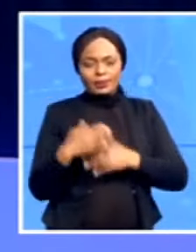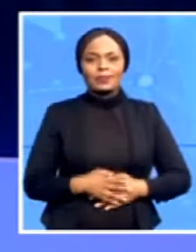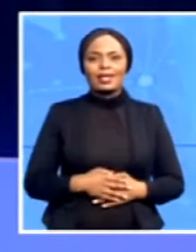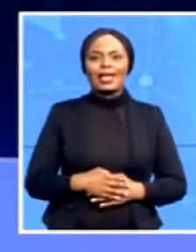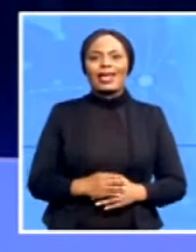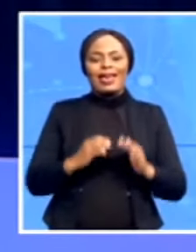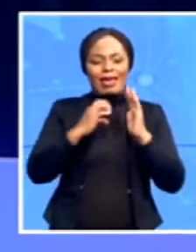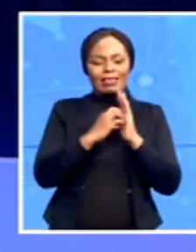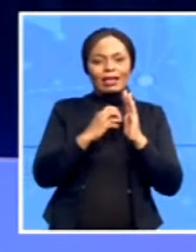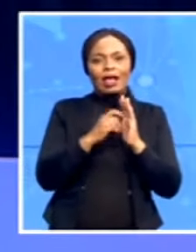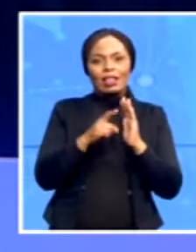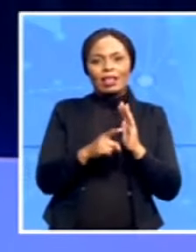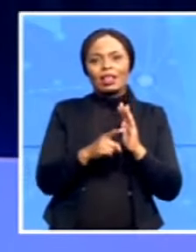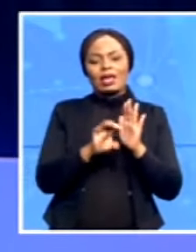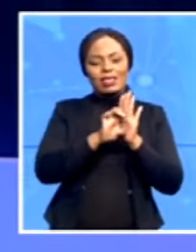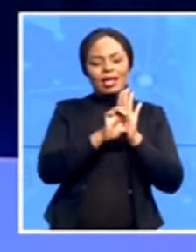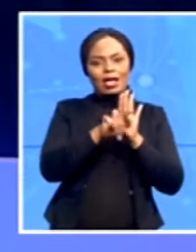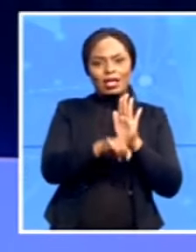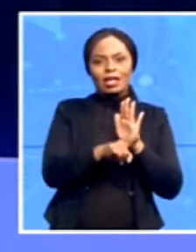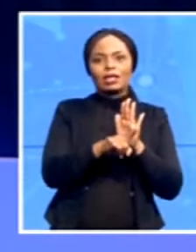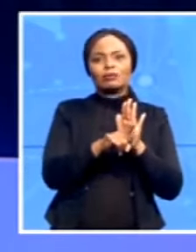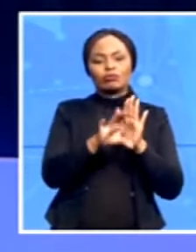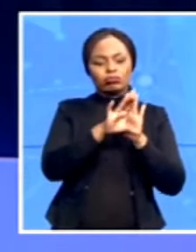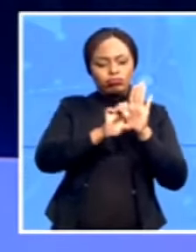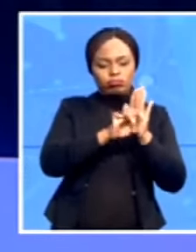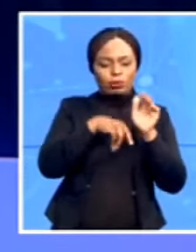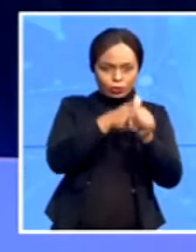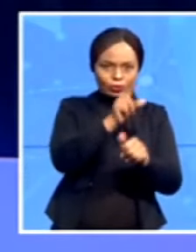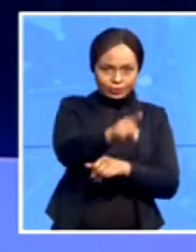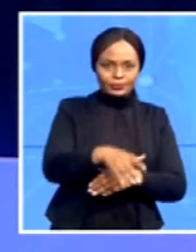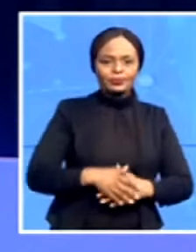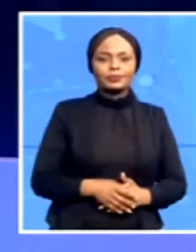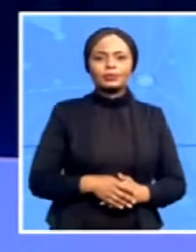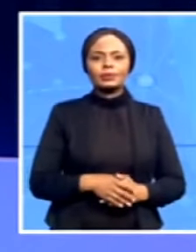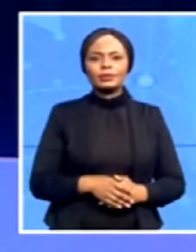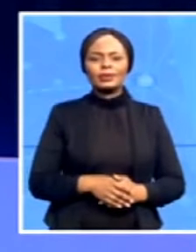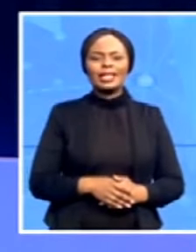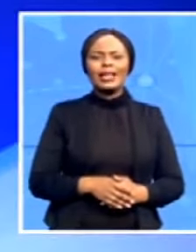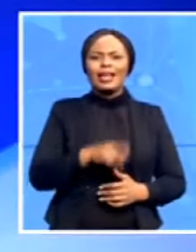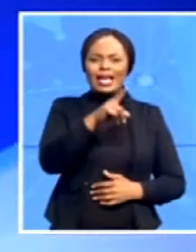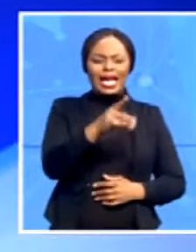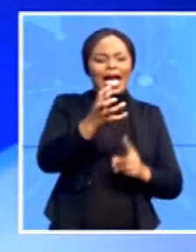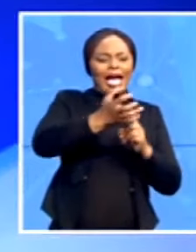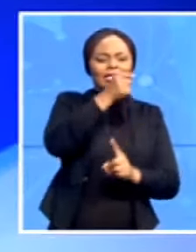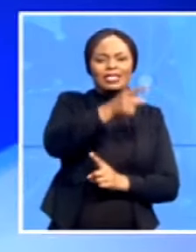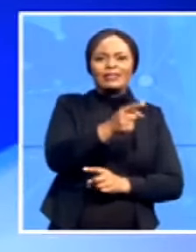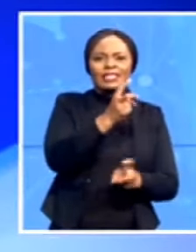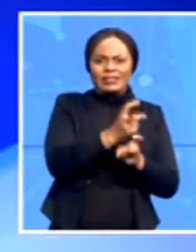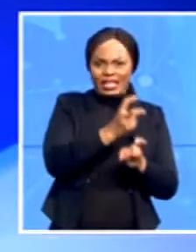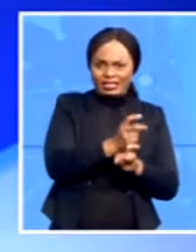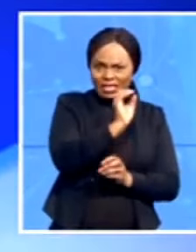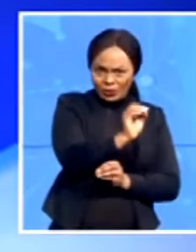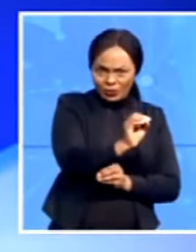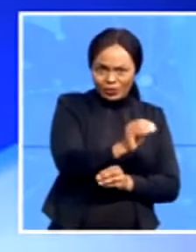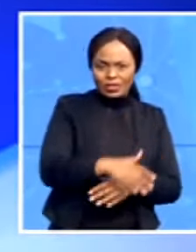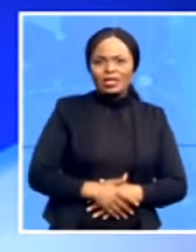difficult is it to achieve that? It should not be that difficult, particularly in the context of South Africa. The fact